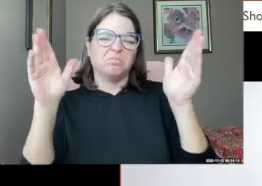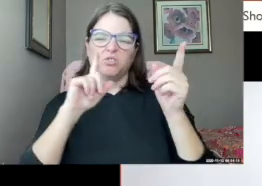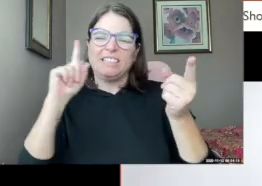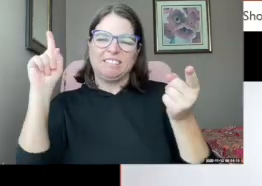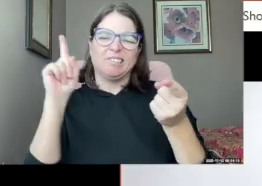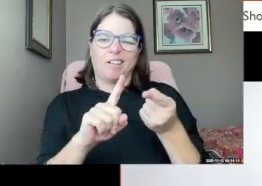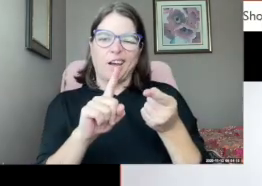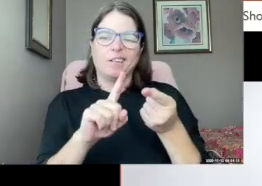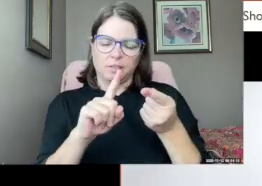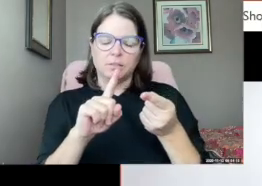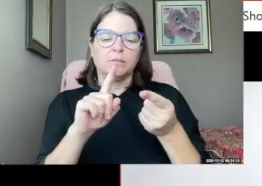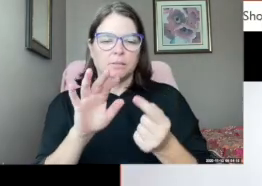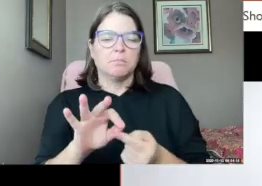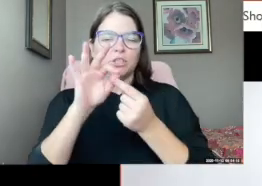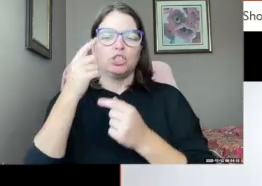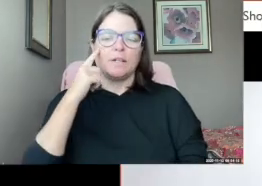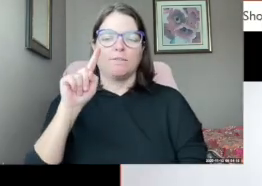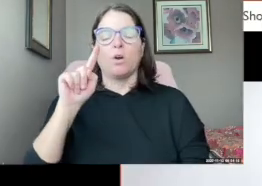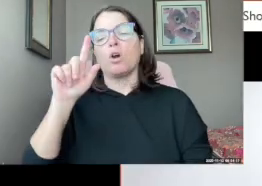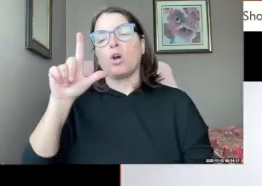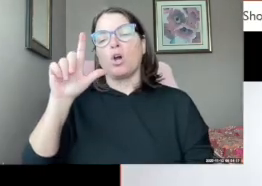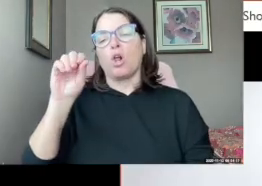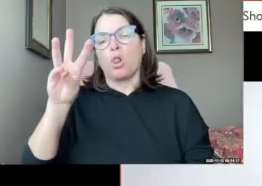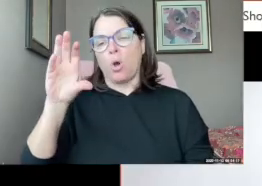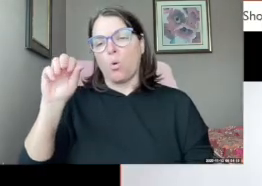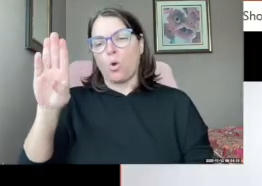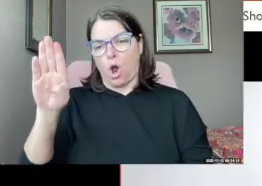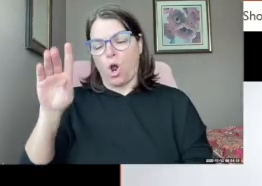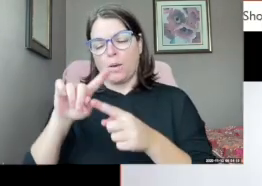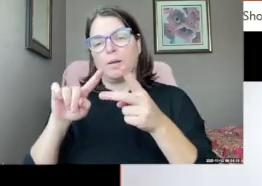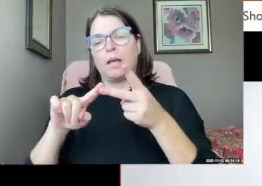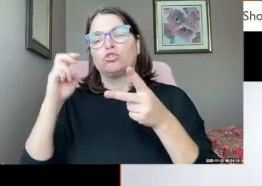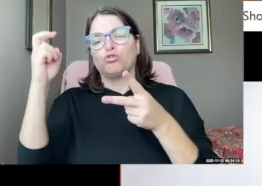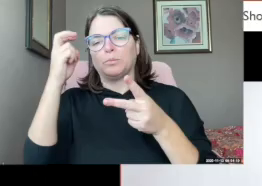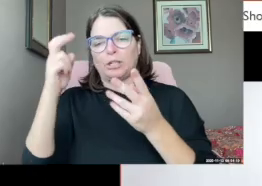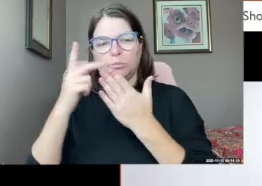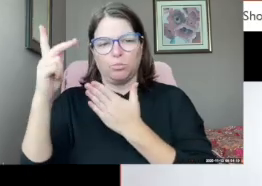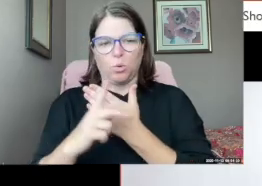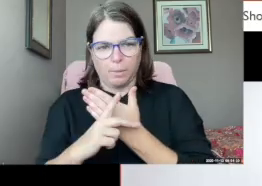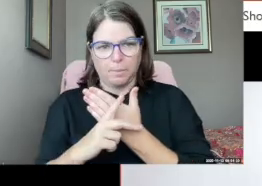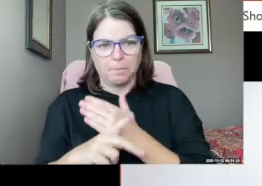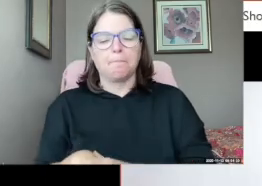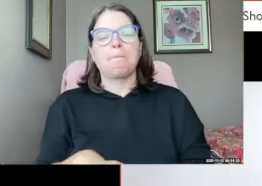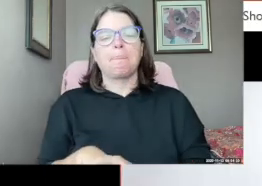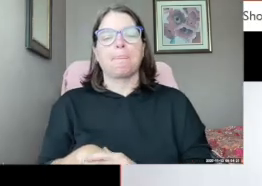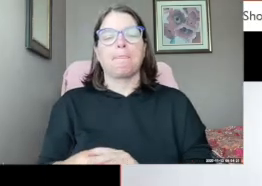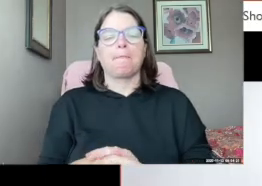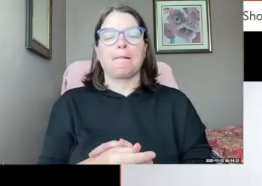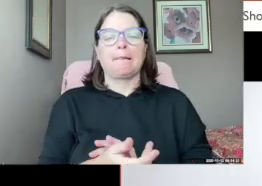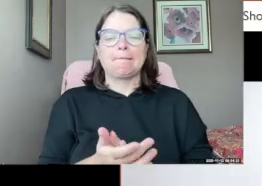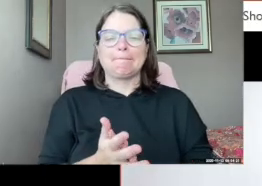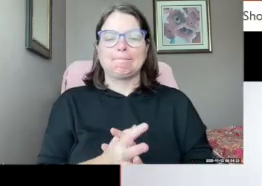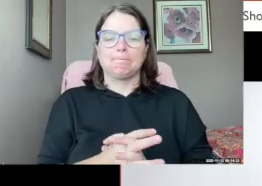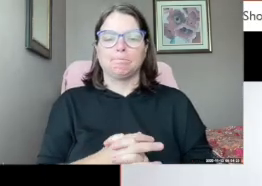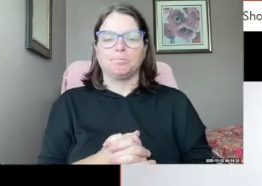have declined, especially for the low carbon transportation program. The last two budget cycles